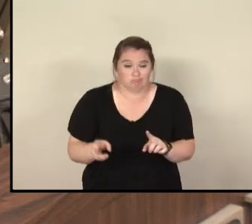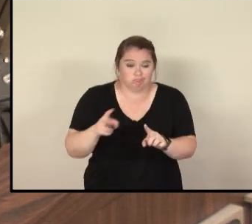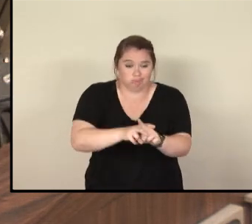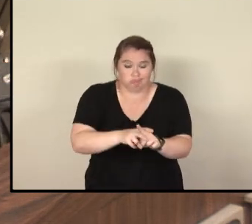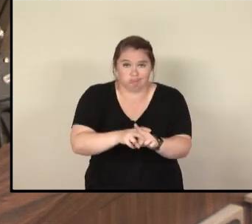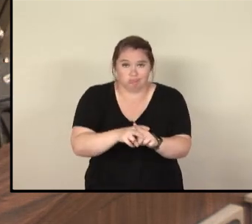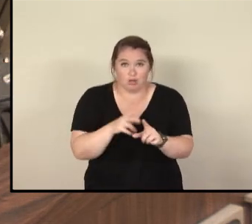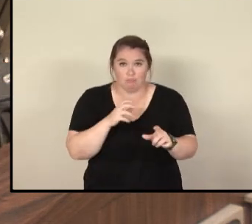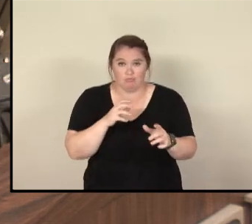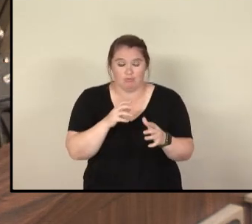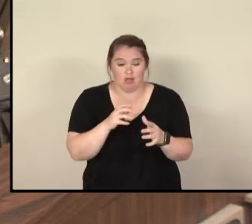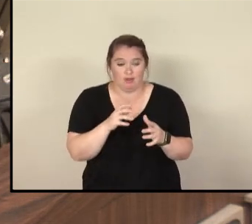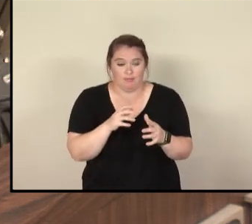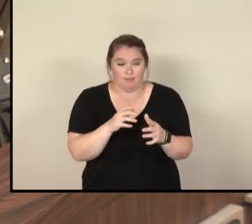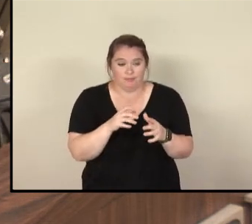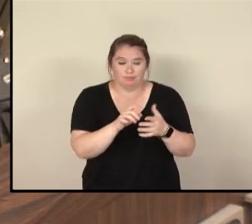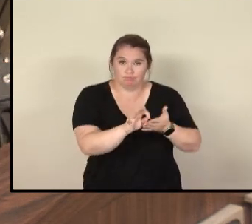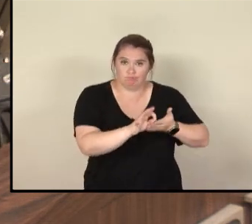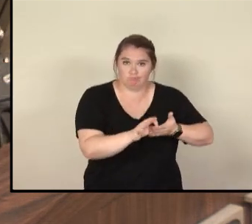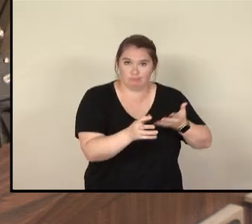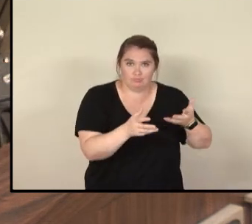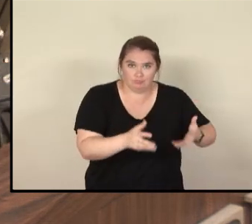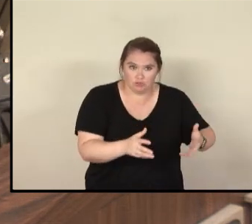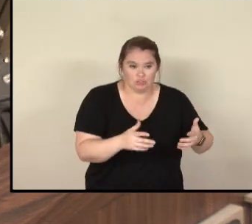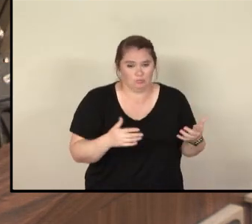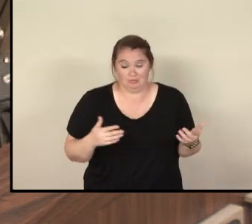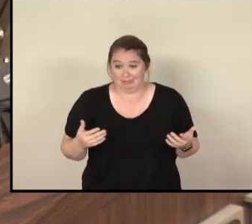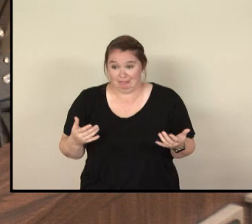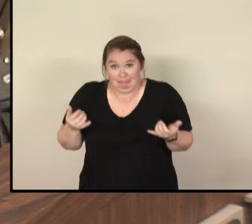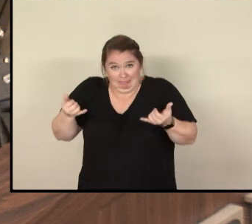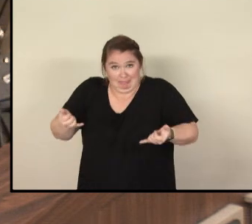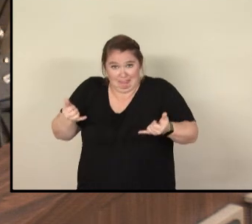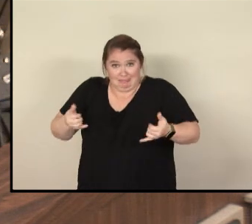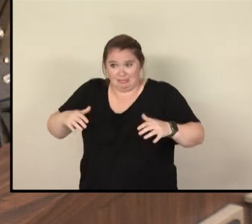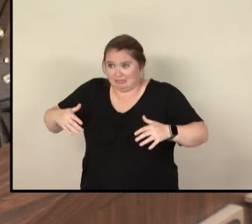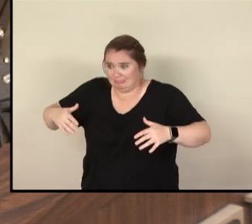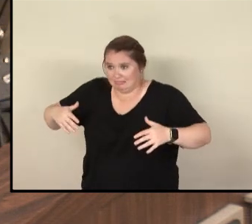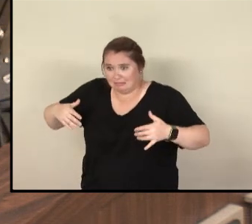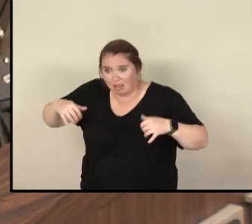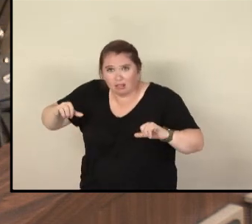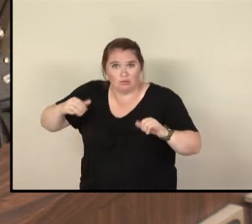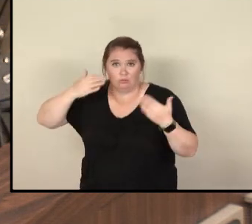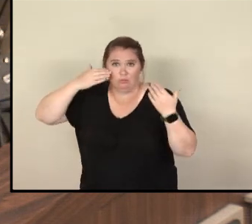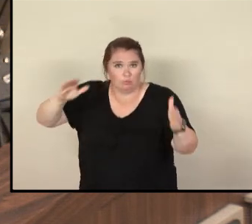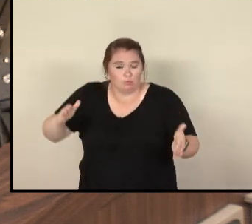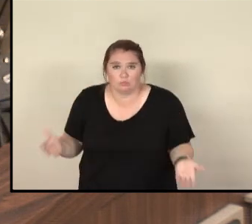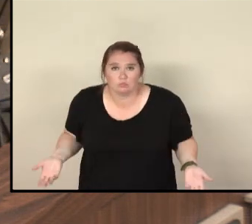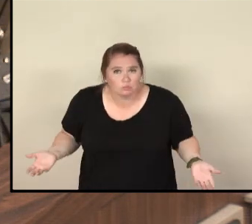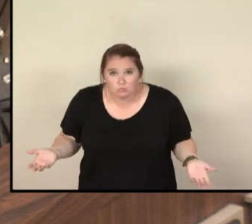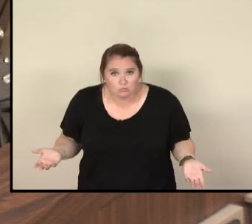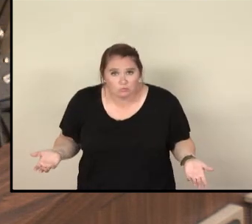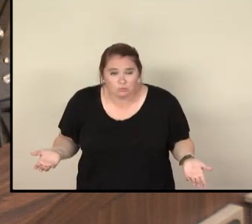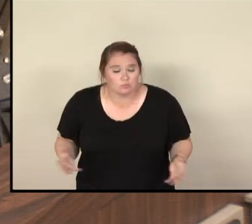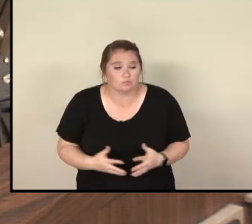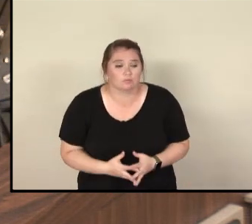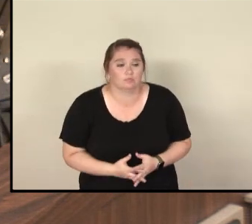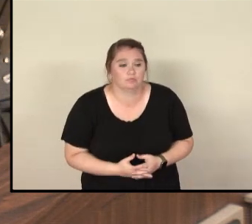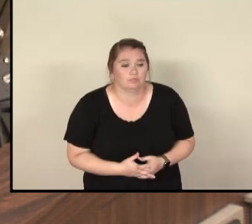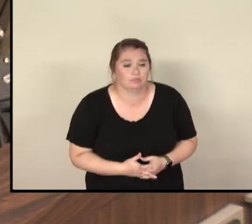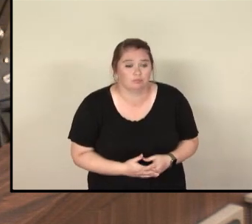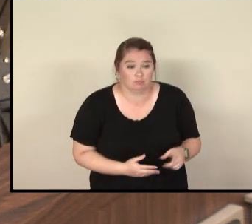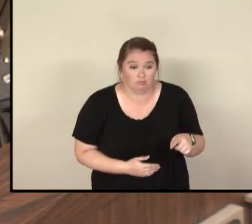performance ratings and to this date we still don't yet have the accountability manual they also admitted